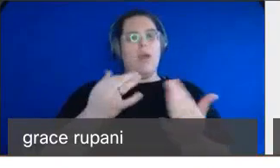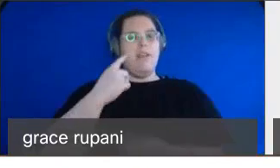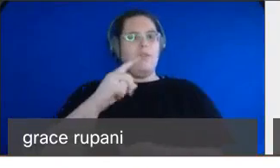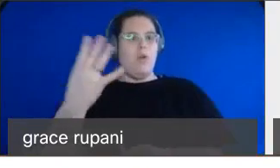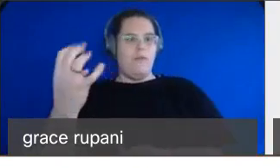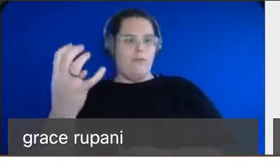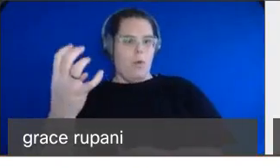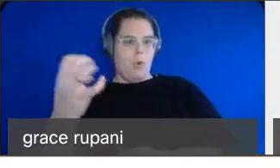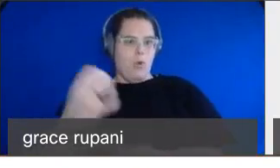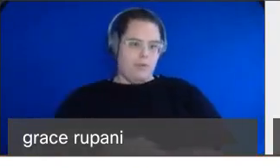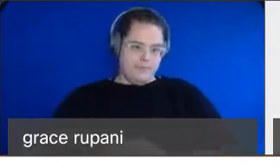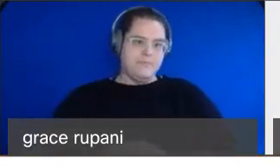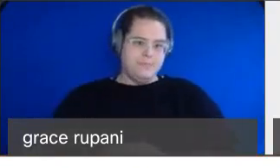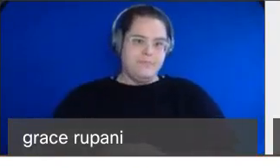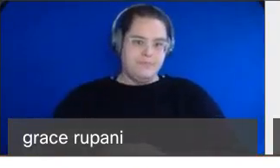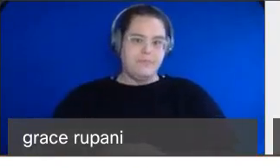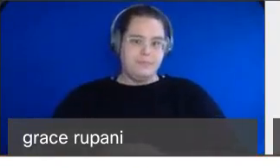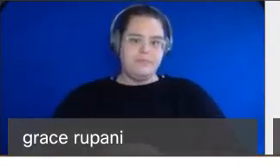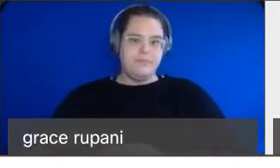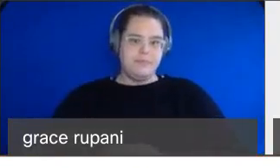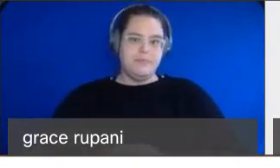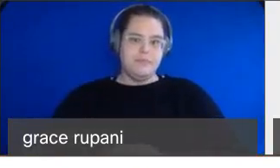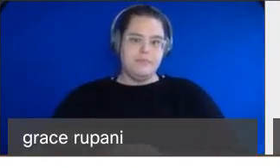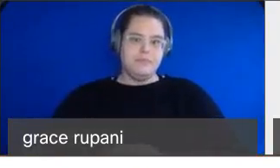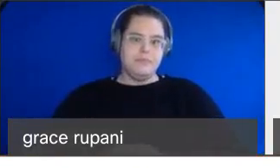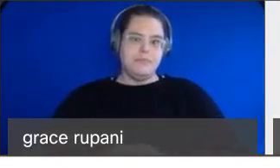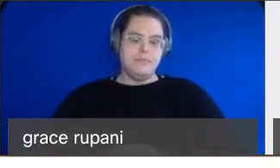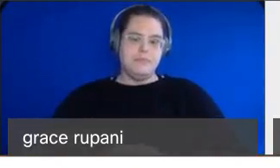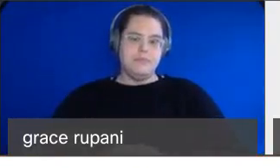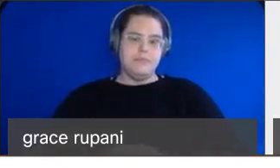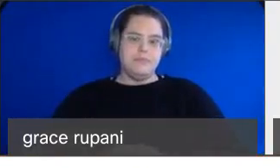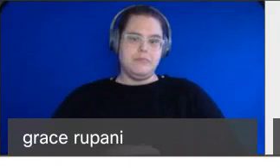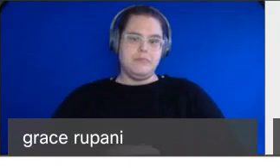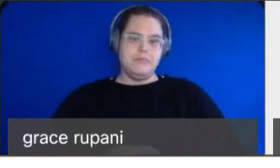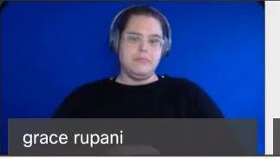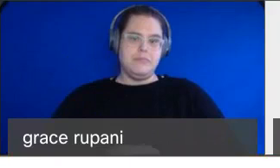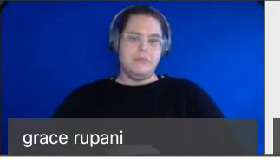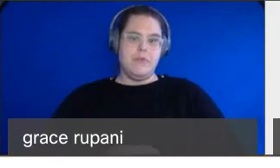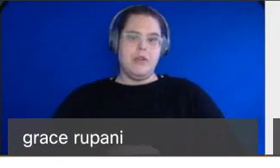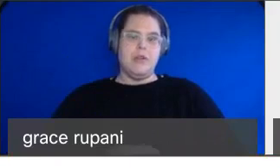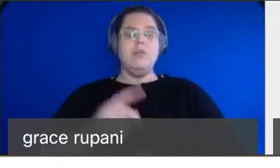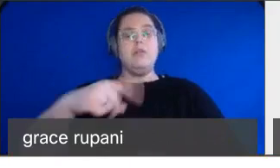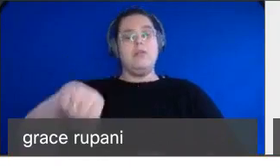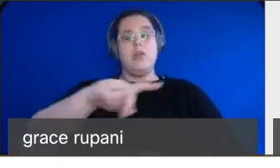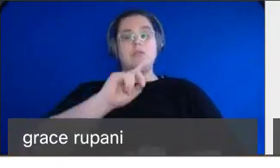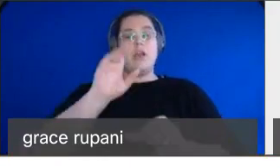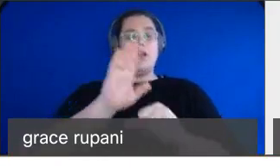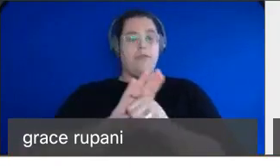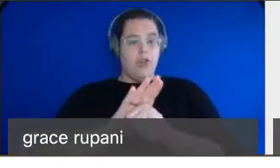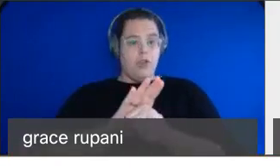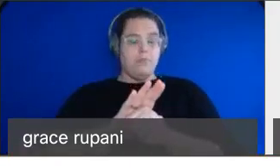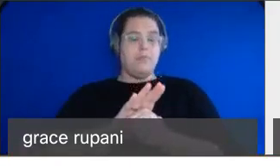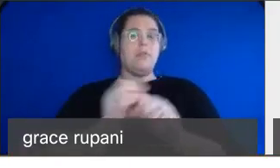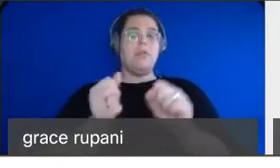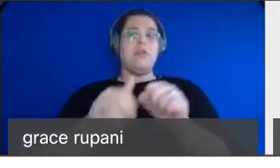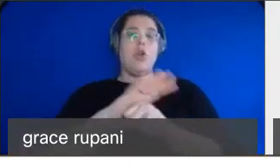either confirmed or presumed COVID, as you can see, there are 33, and there were 4